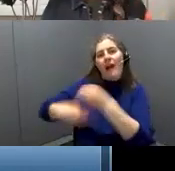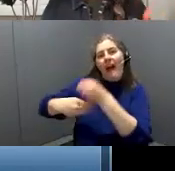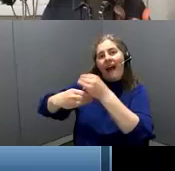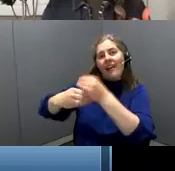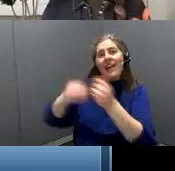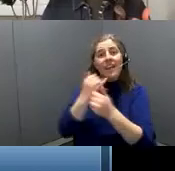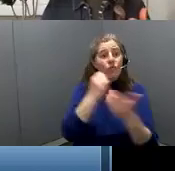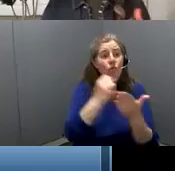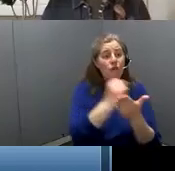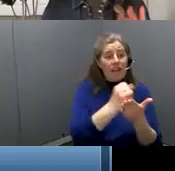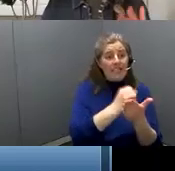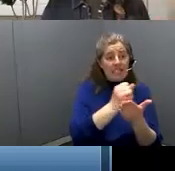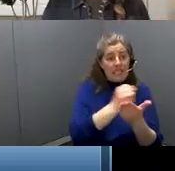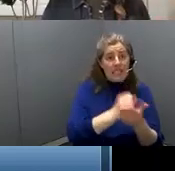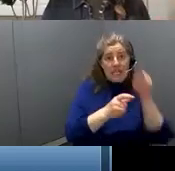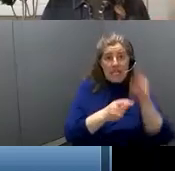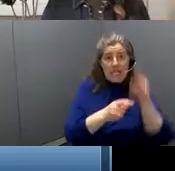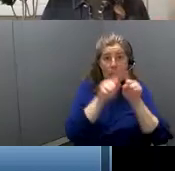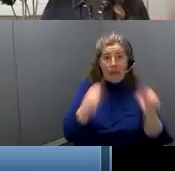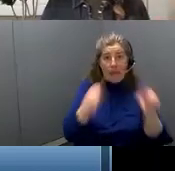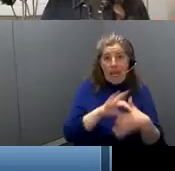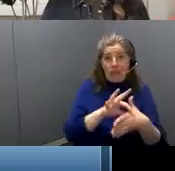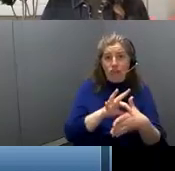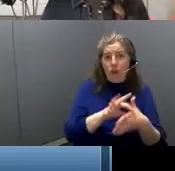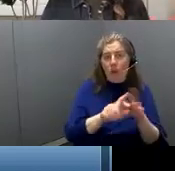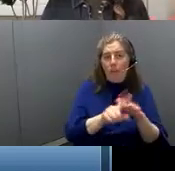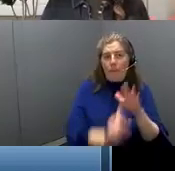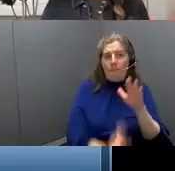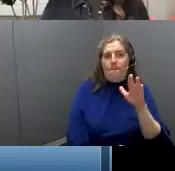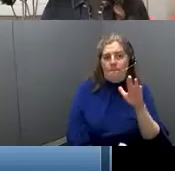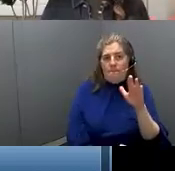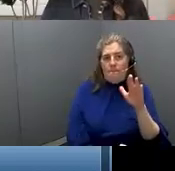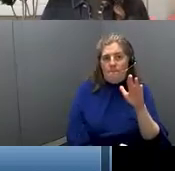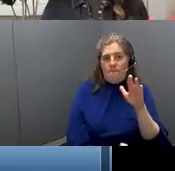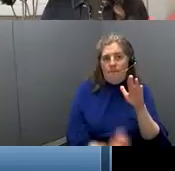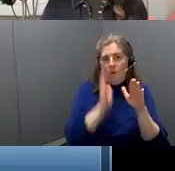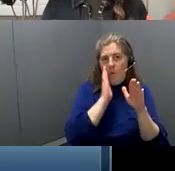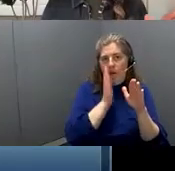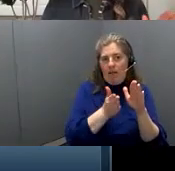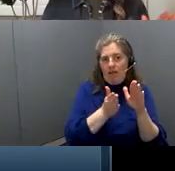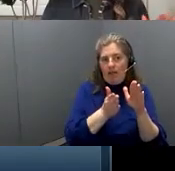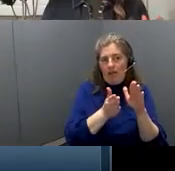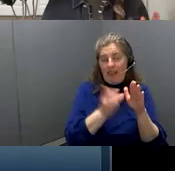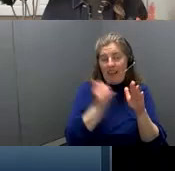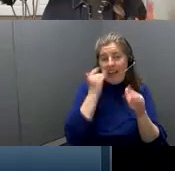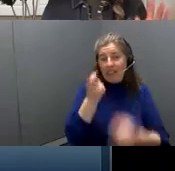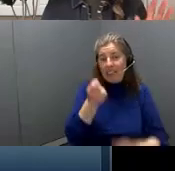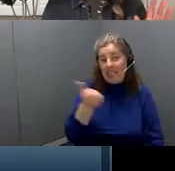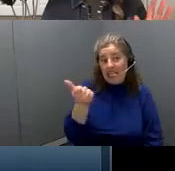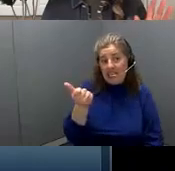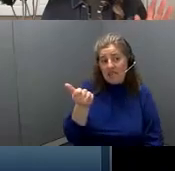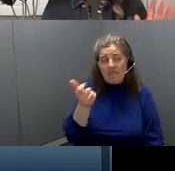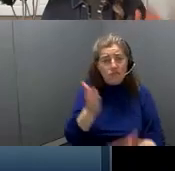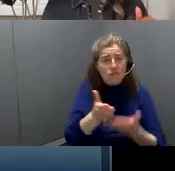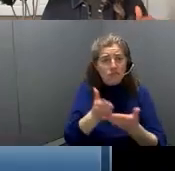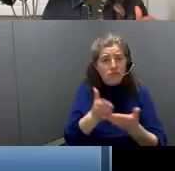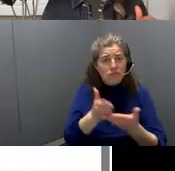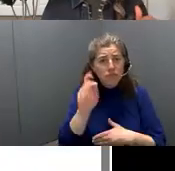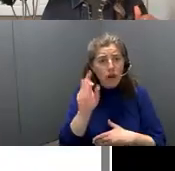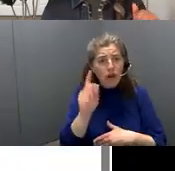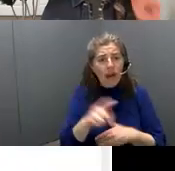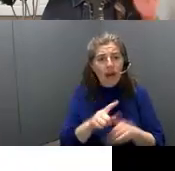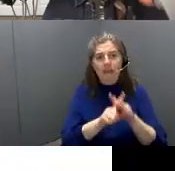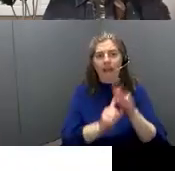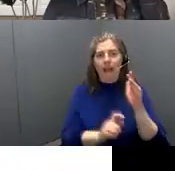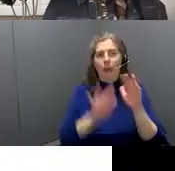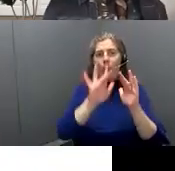erase everything here, it will stay. But when I delete, and it's okay, it's